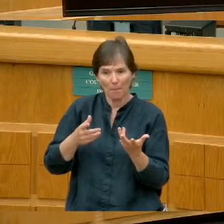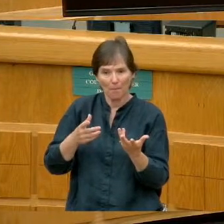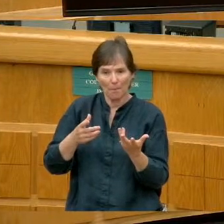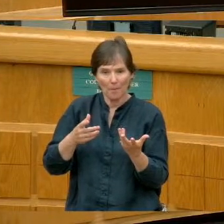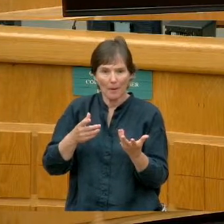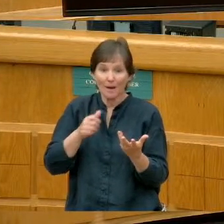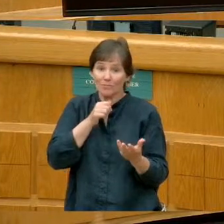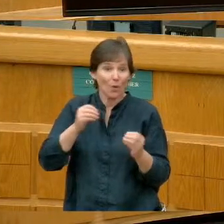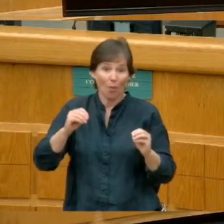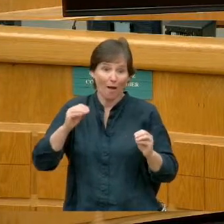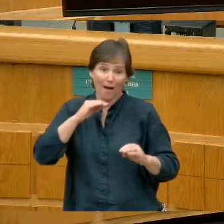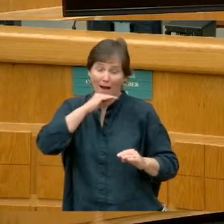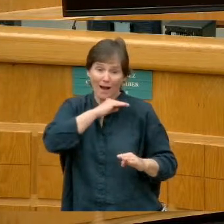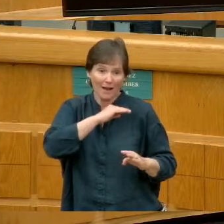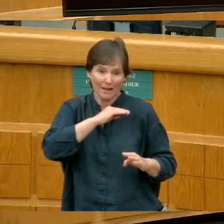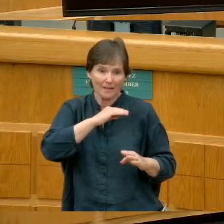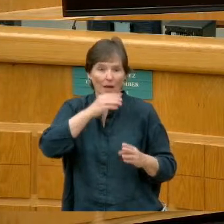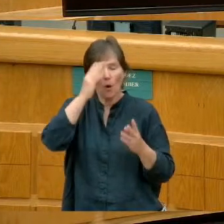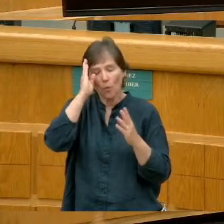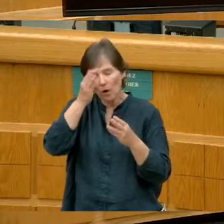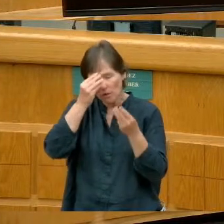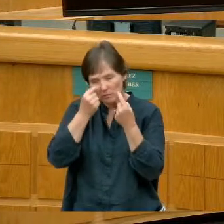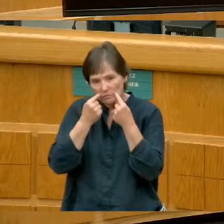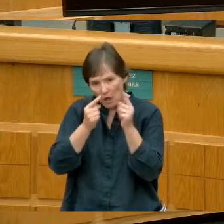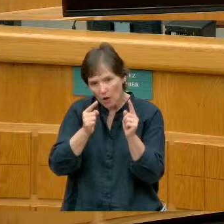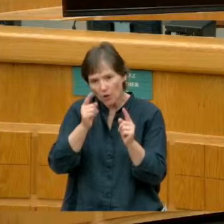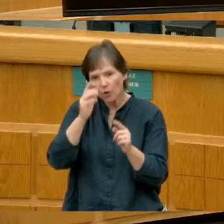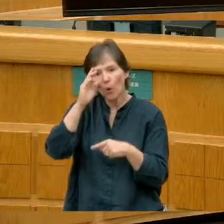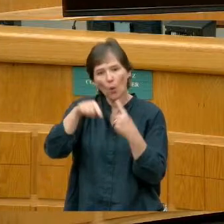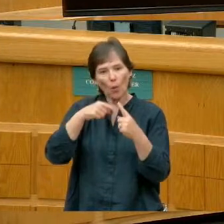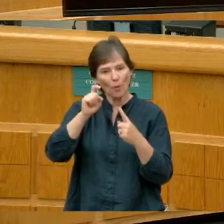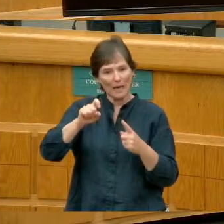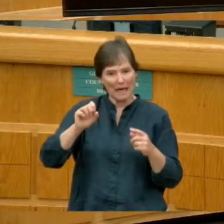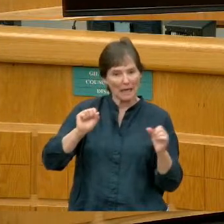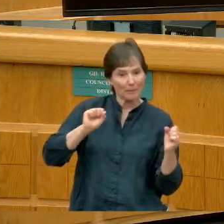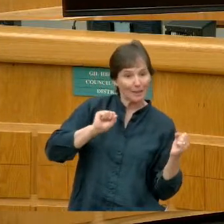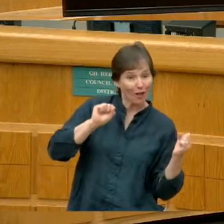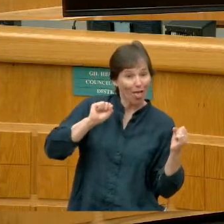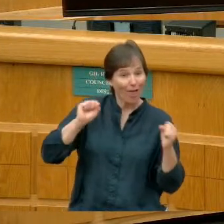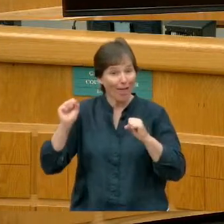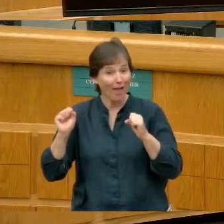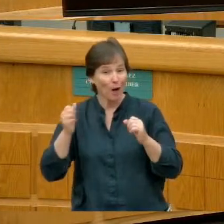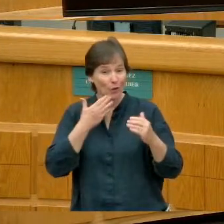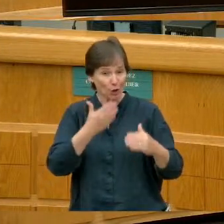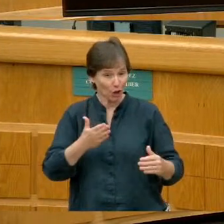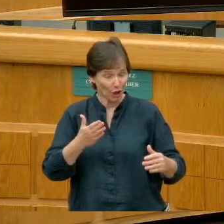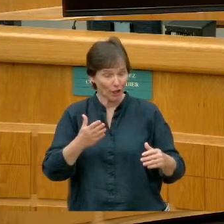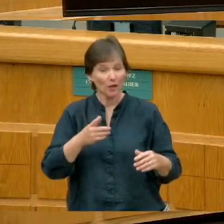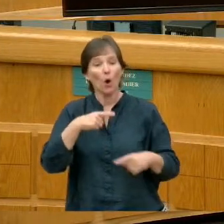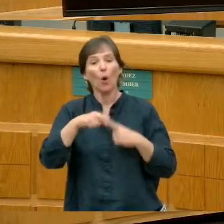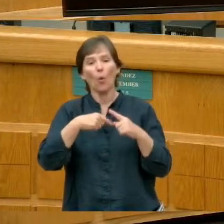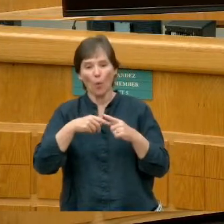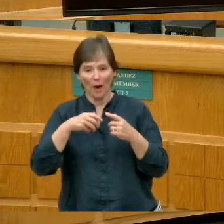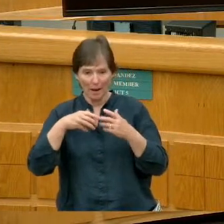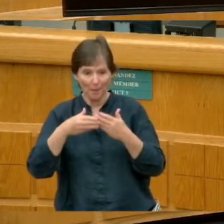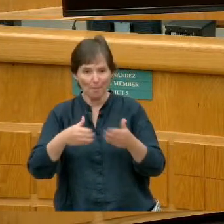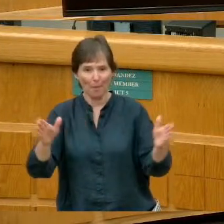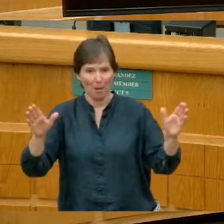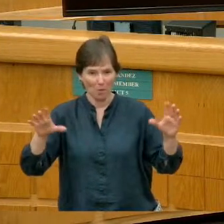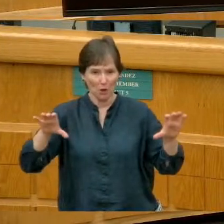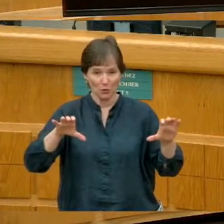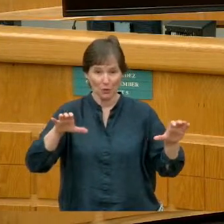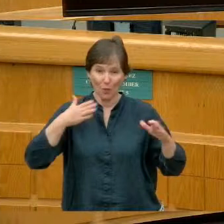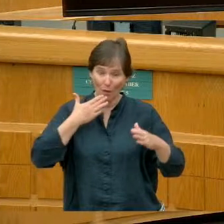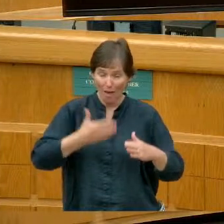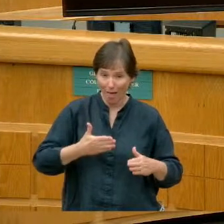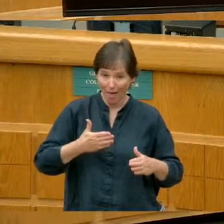So I will tell you when we need to be cheerleaders, and when we've done well, and when you have done well, and when we've all